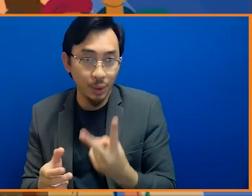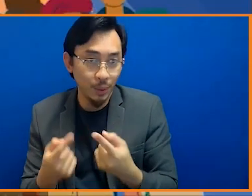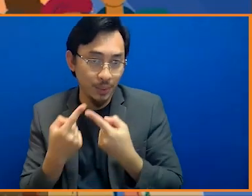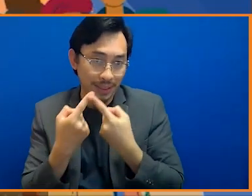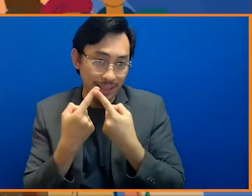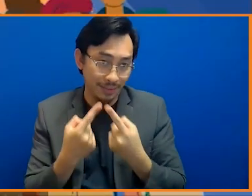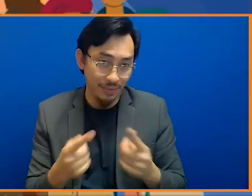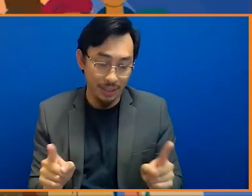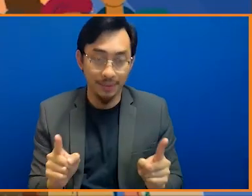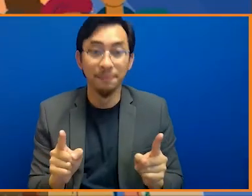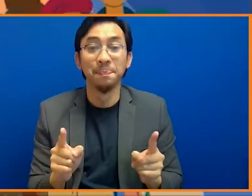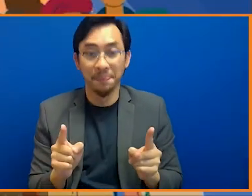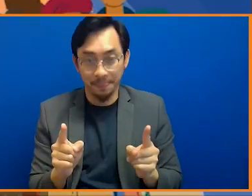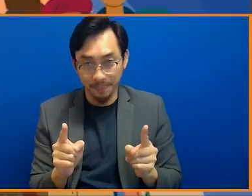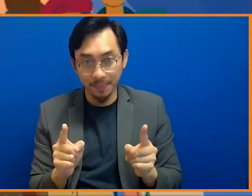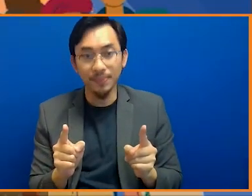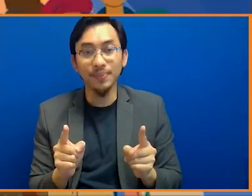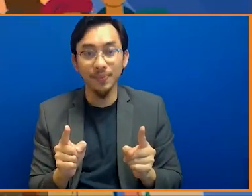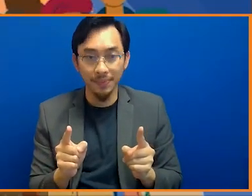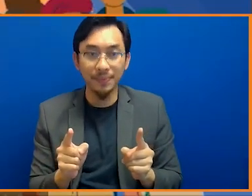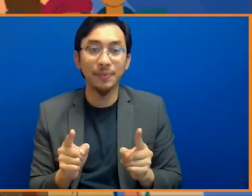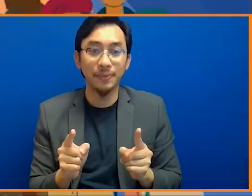comparison again